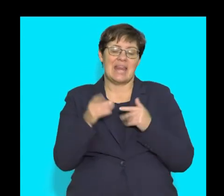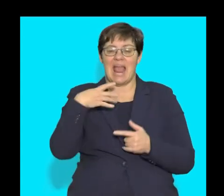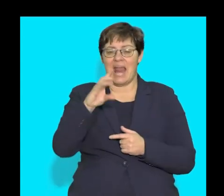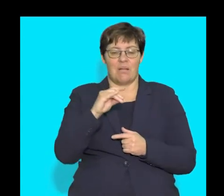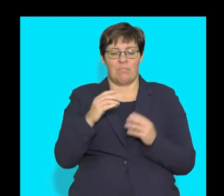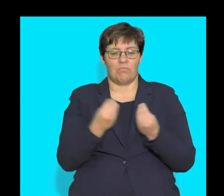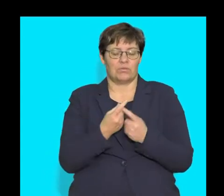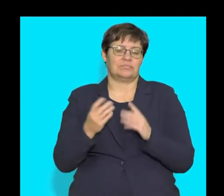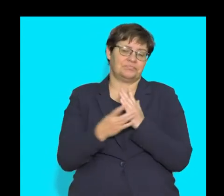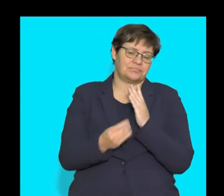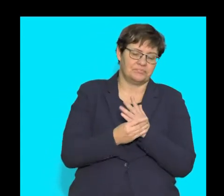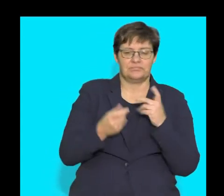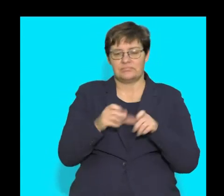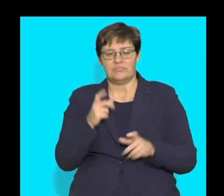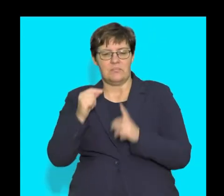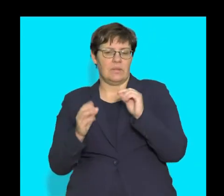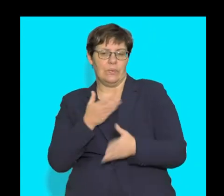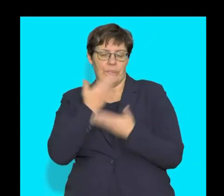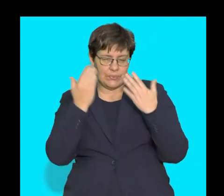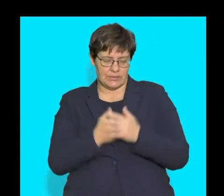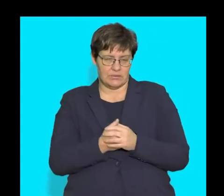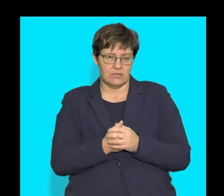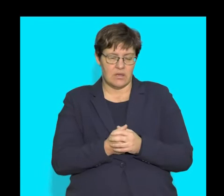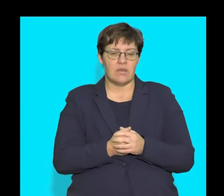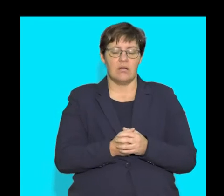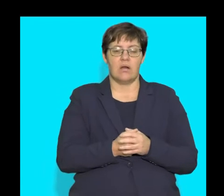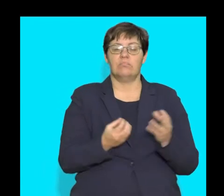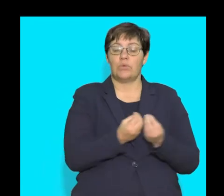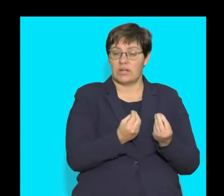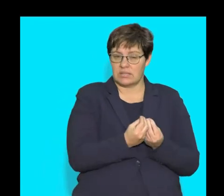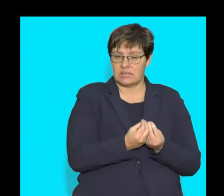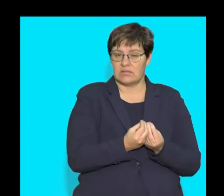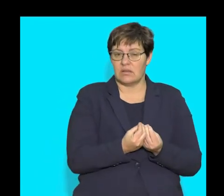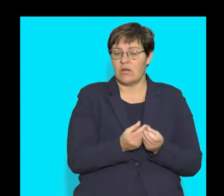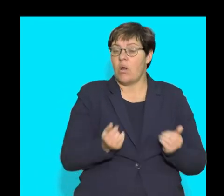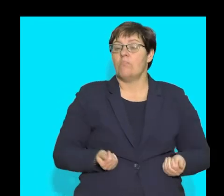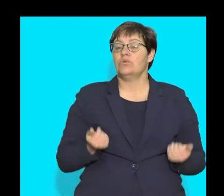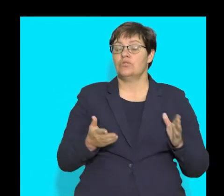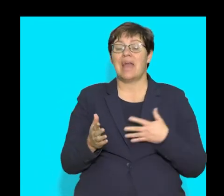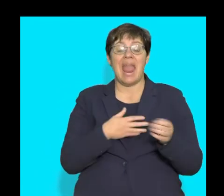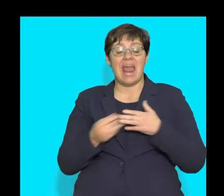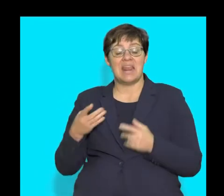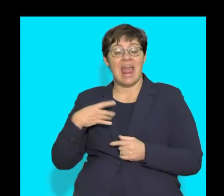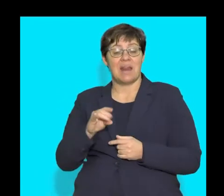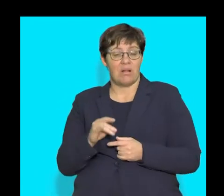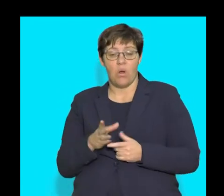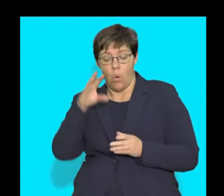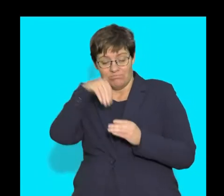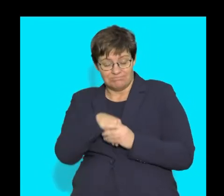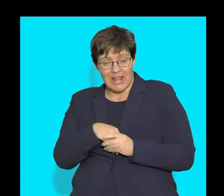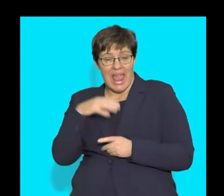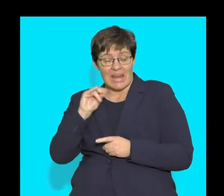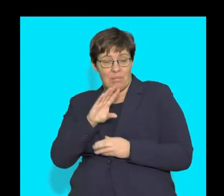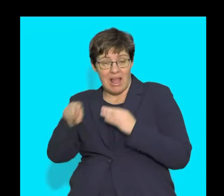animal products such as meat, eggs, or milk. So they consume products that are not produced by any animal or contain no